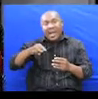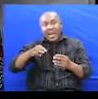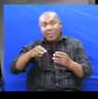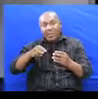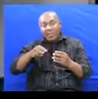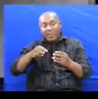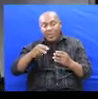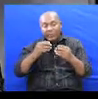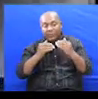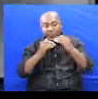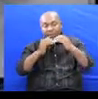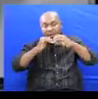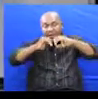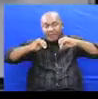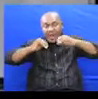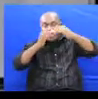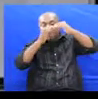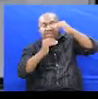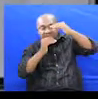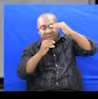a gram, divided by the